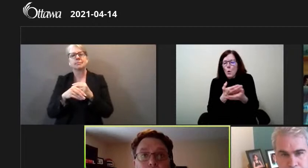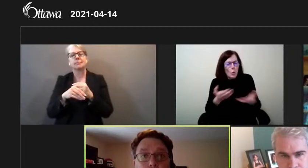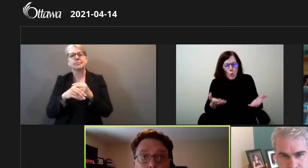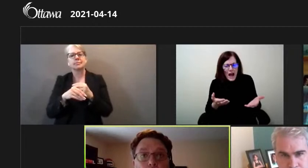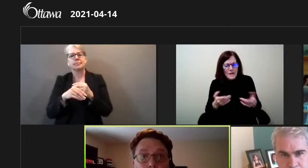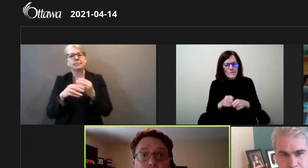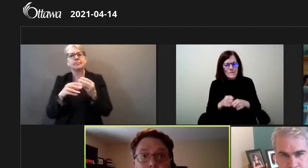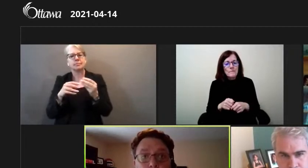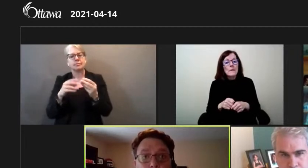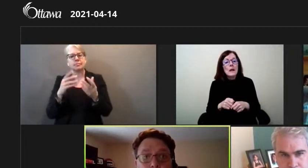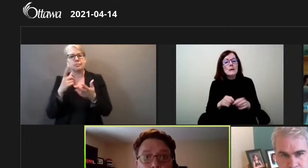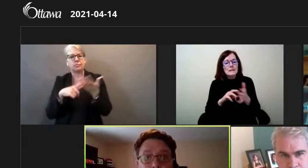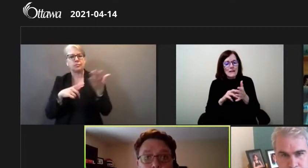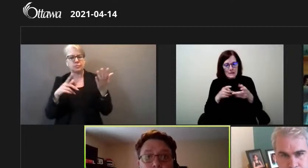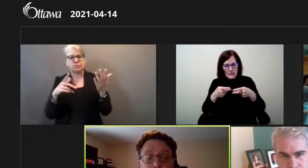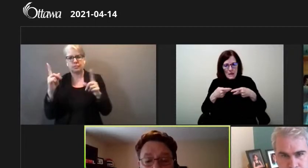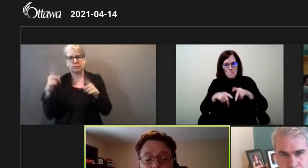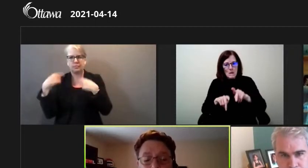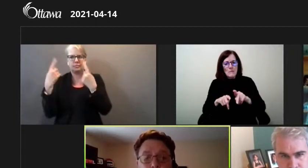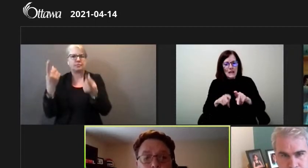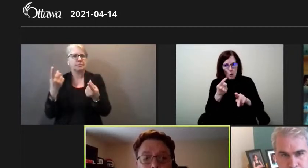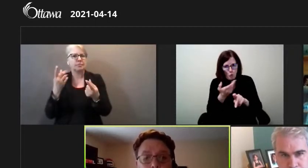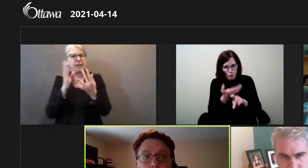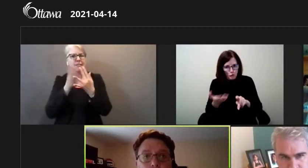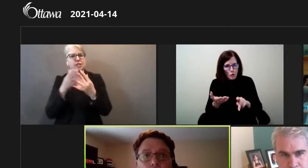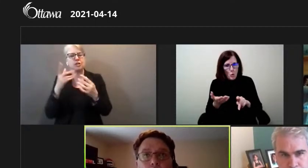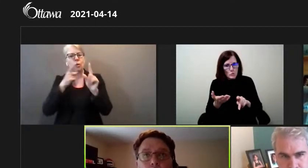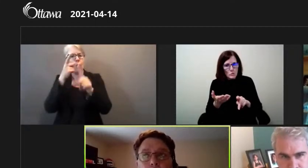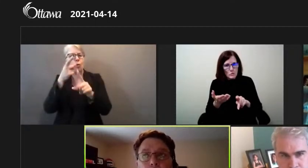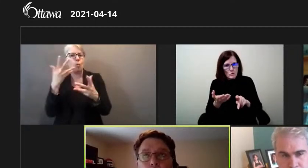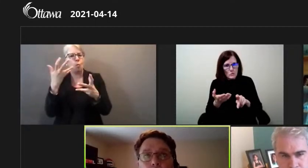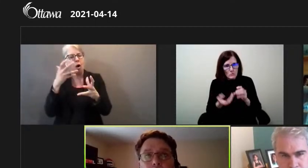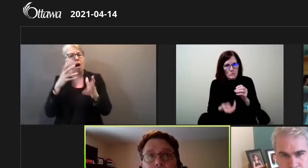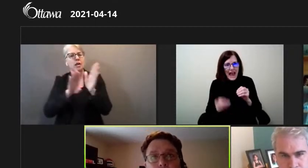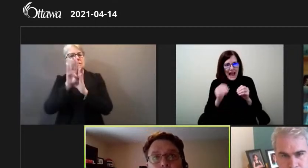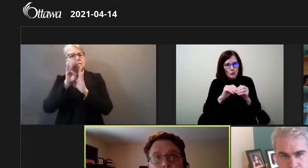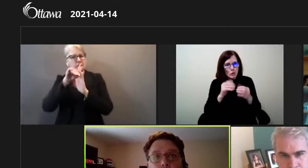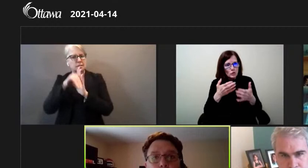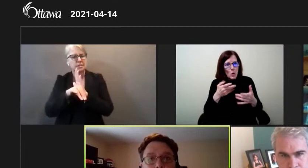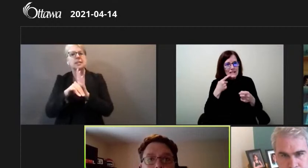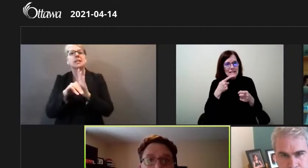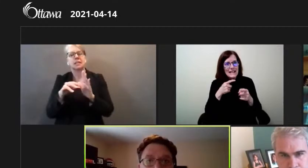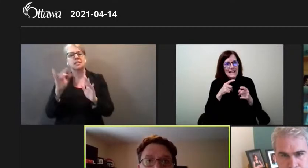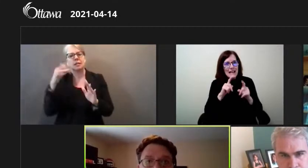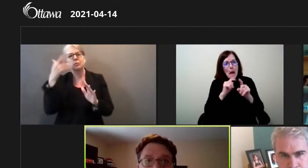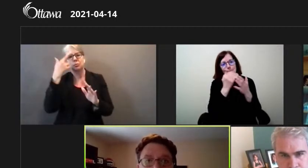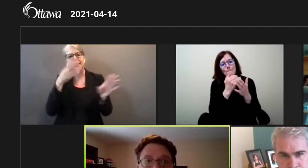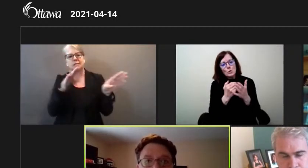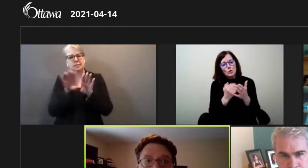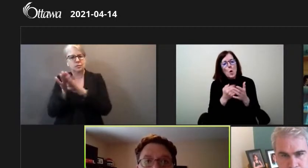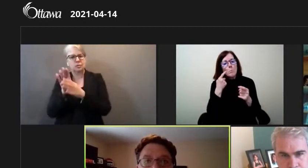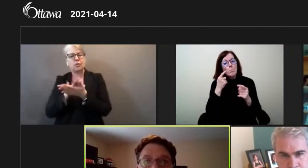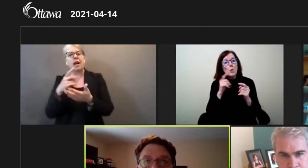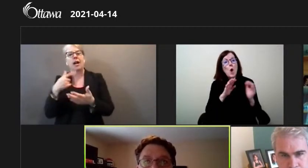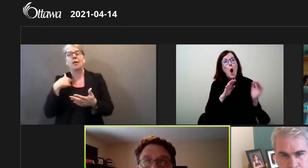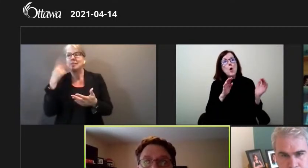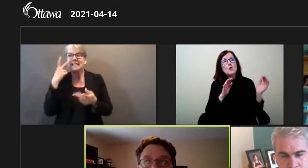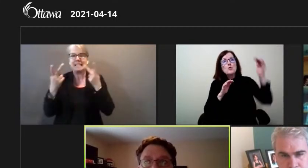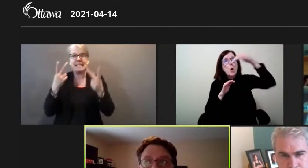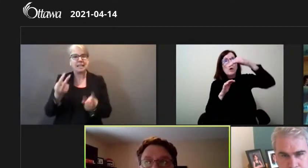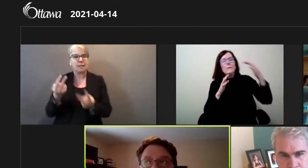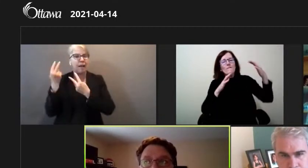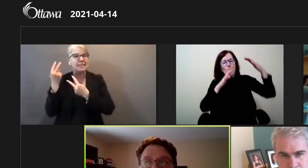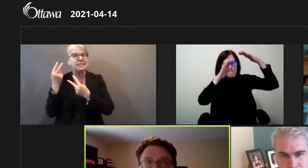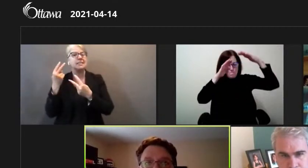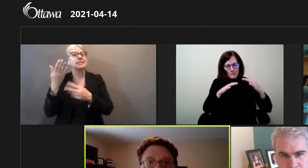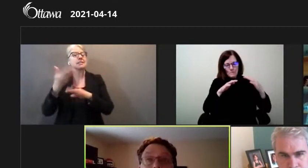component to the comprehensive set of interventions to bend the curve. And what we've seen in our previous lockdowns was